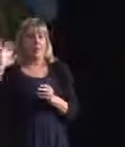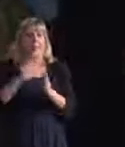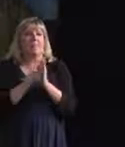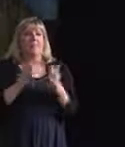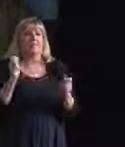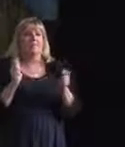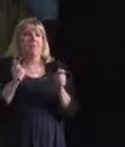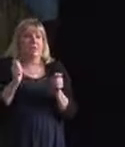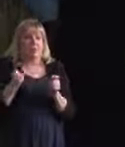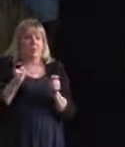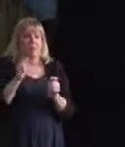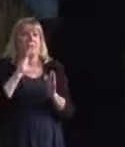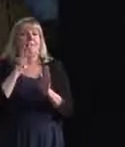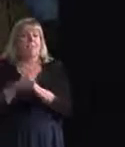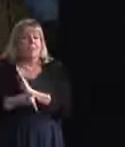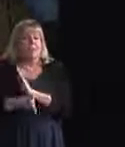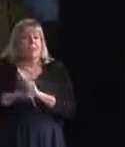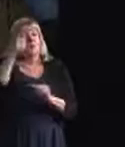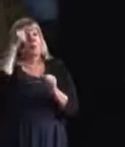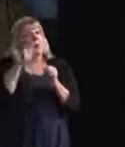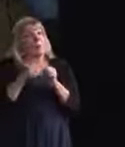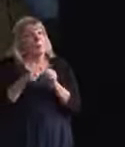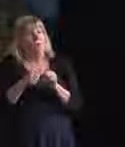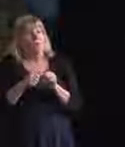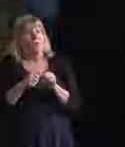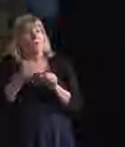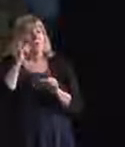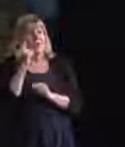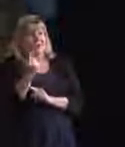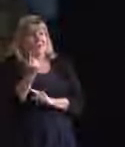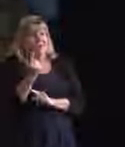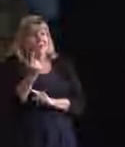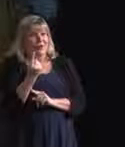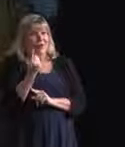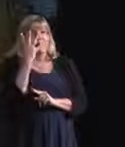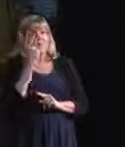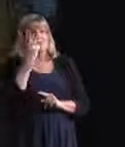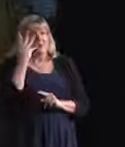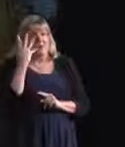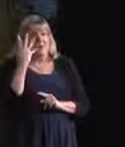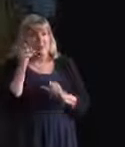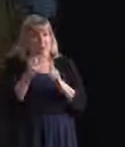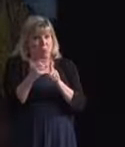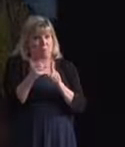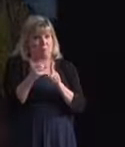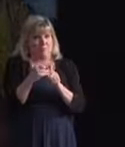To be killed and remembered for a single beautiful